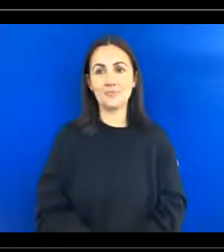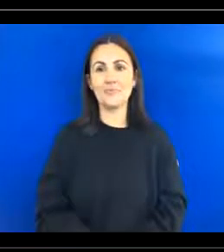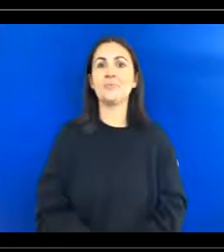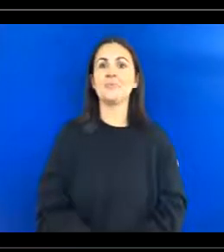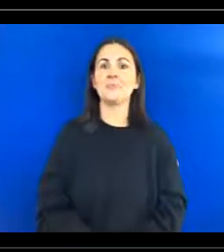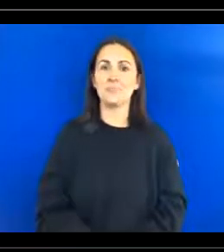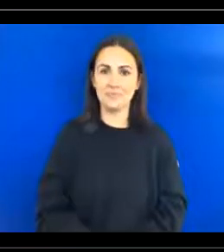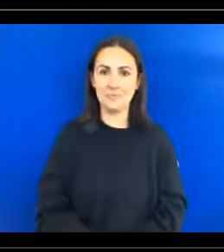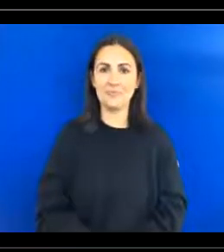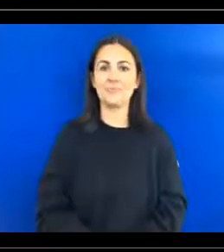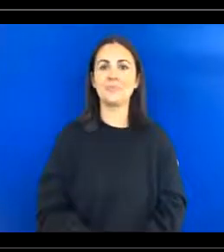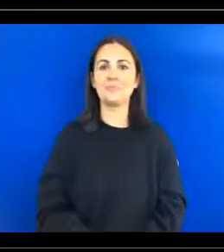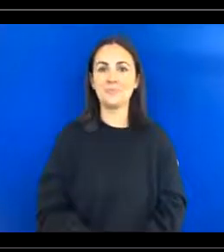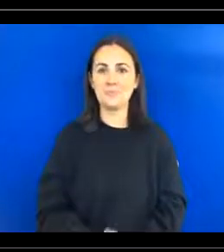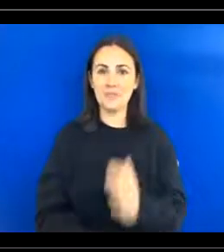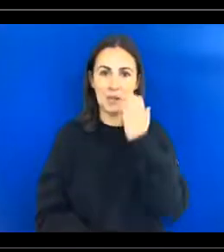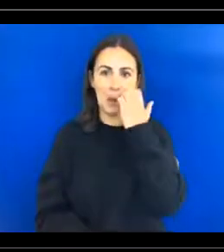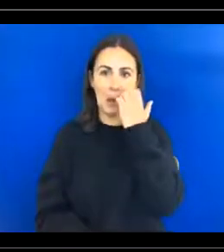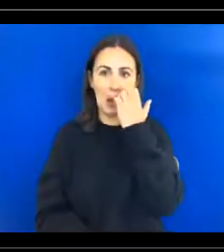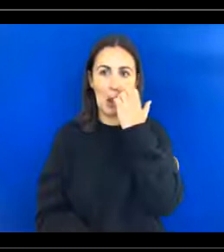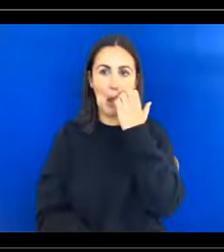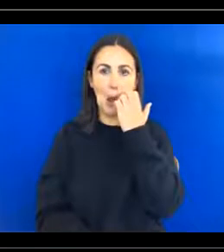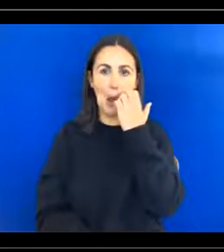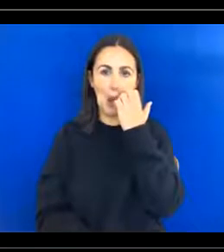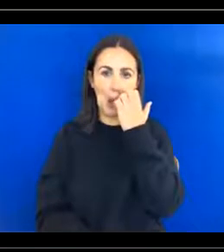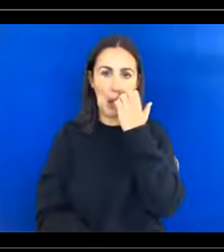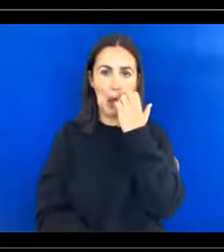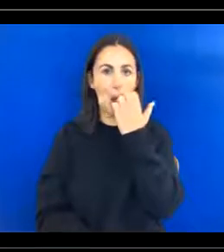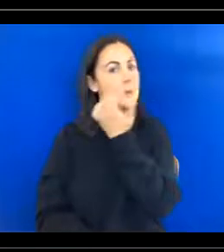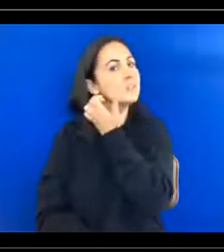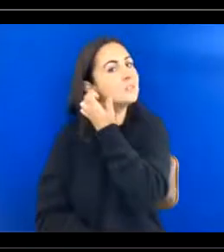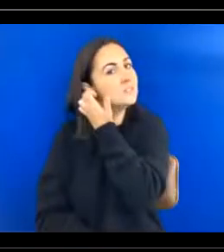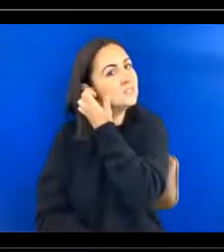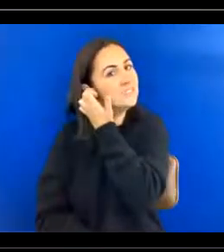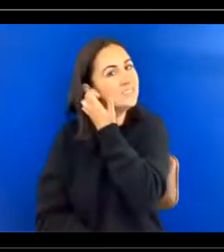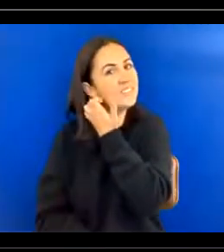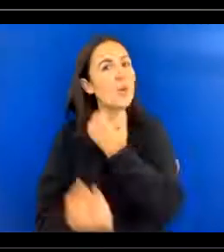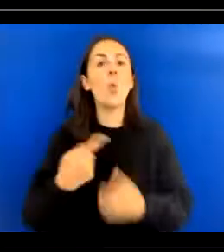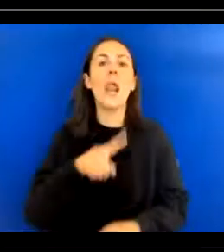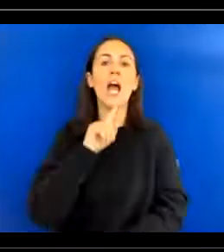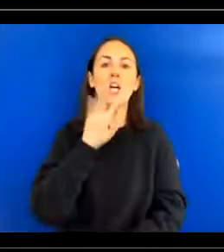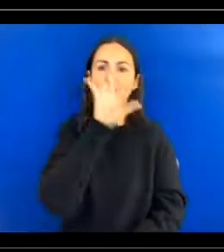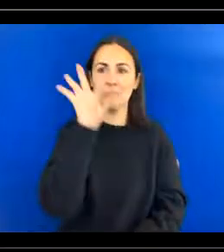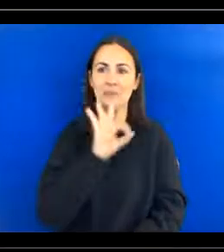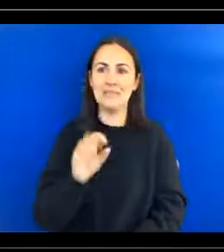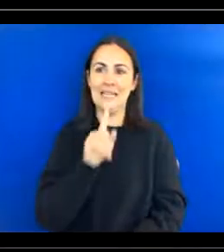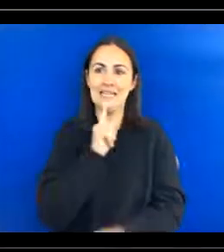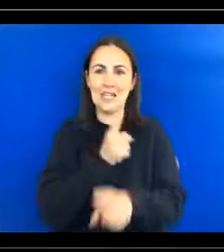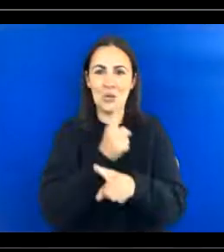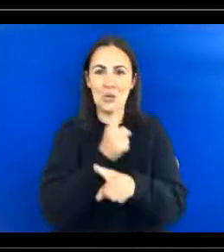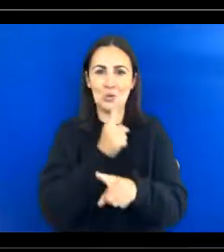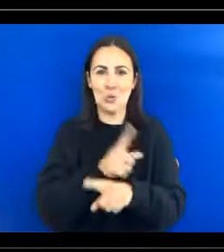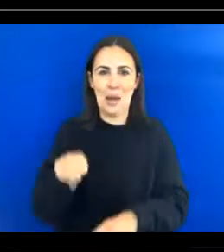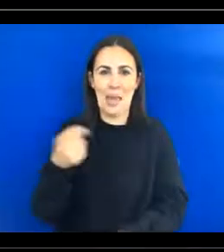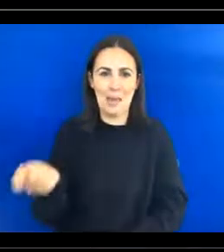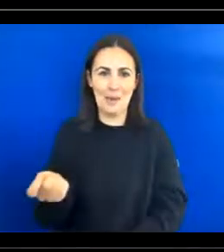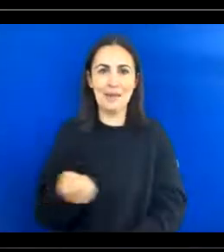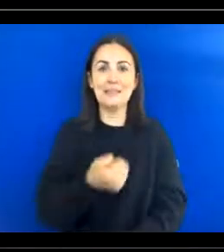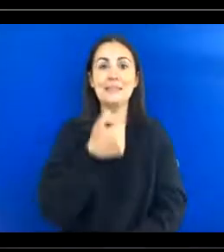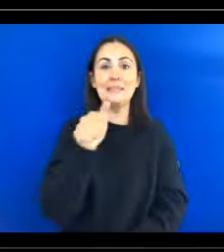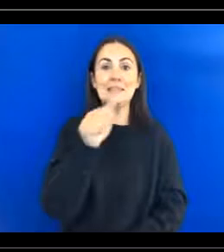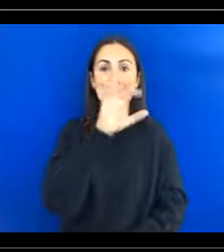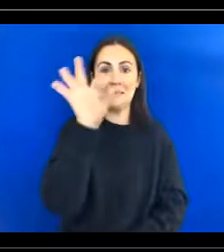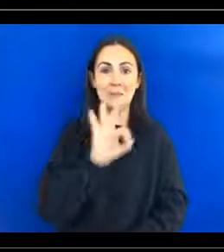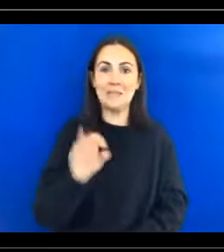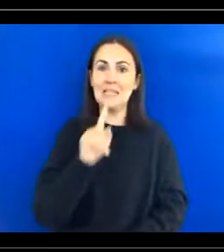Okay, so here's the responses we got. So 100% said talk to your neighbour, 60% contact